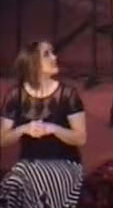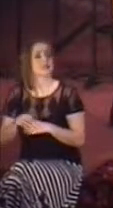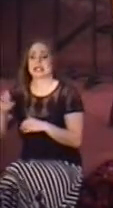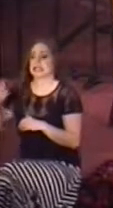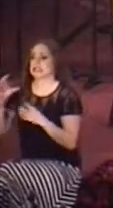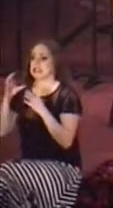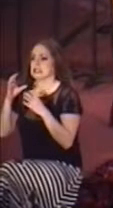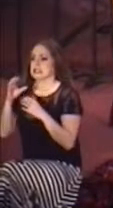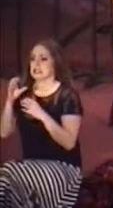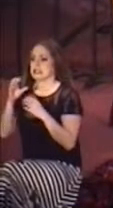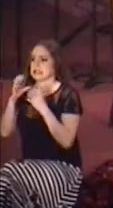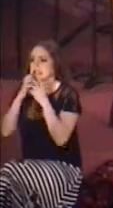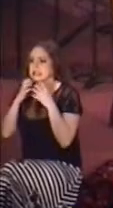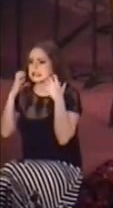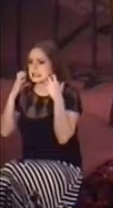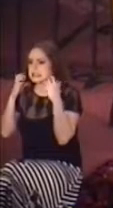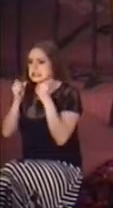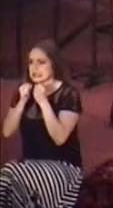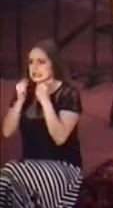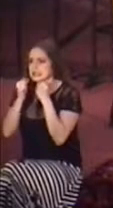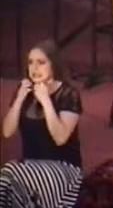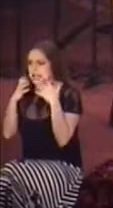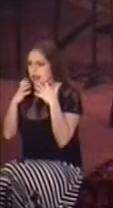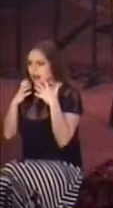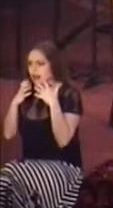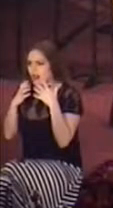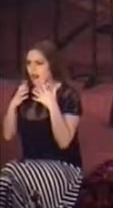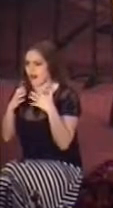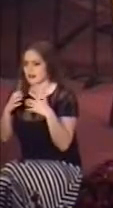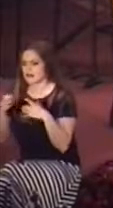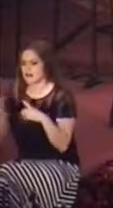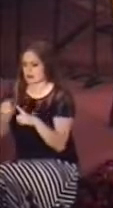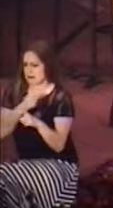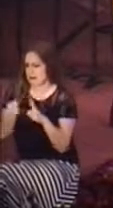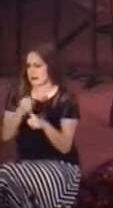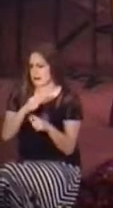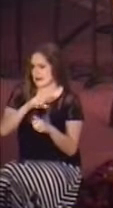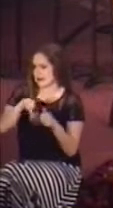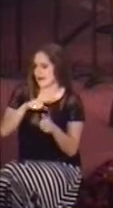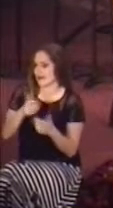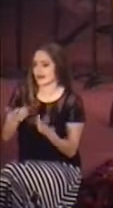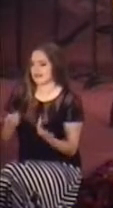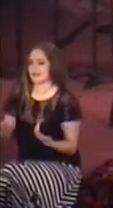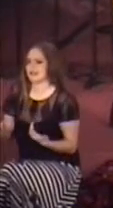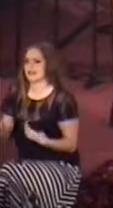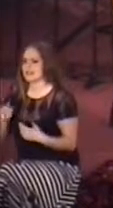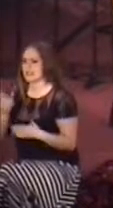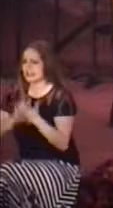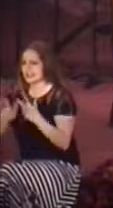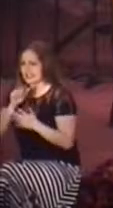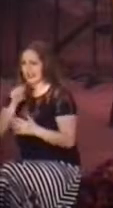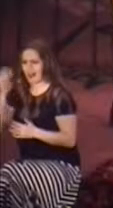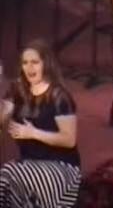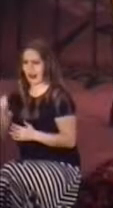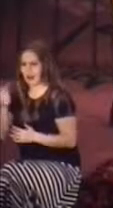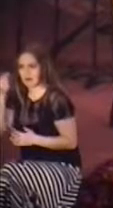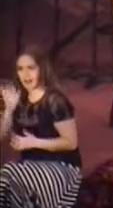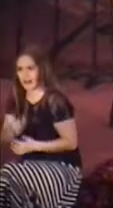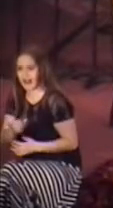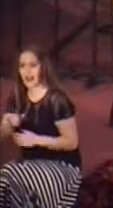beating each other up. Did Jesus come for that? But He did come for the classic Little Drummer Boy,